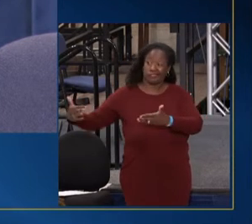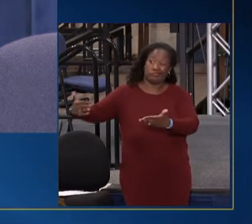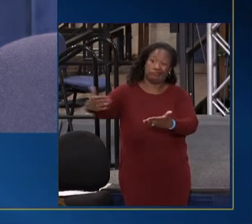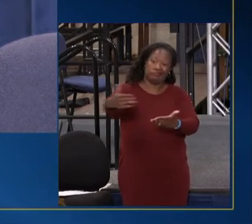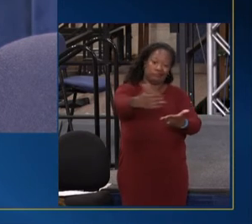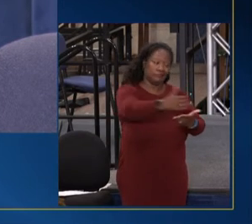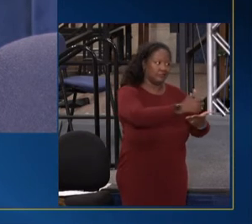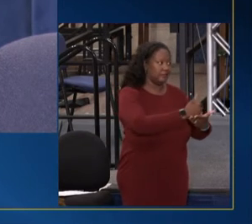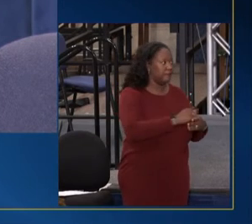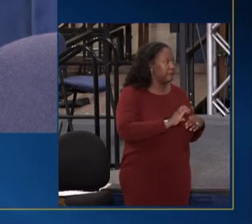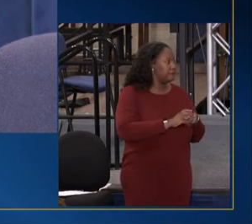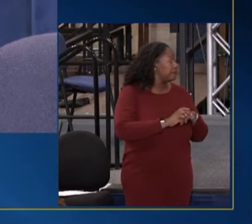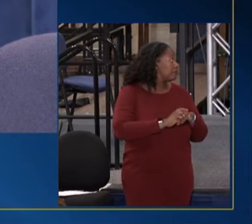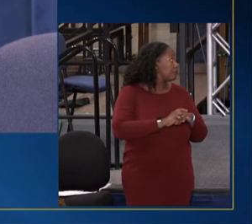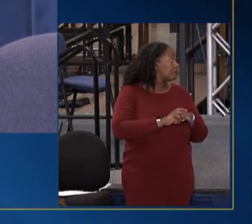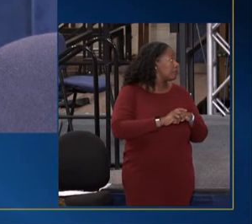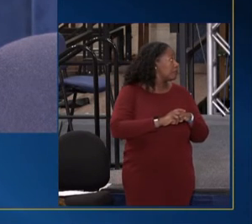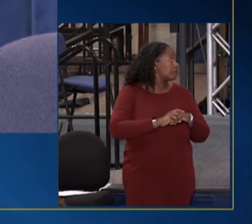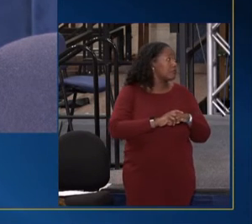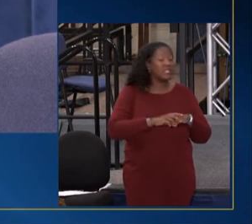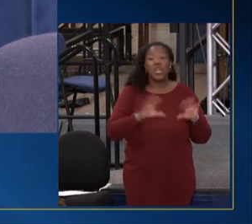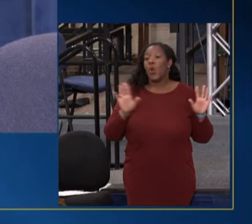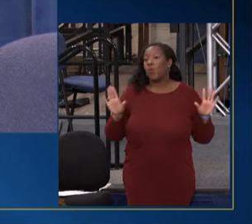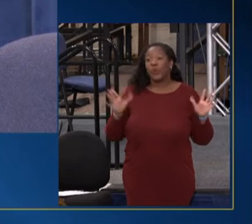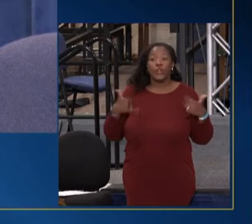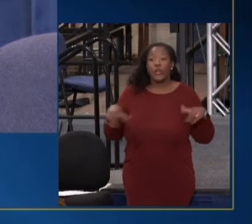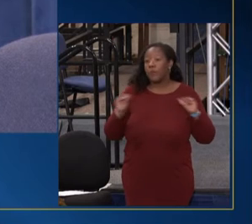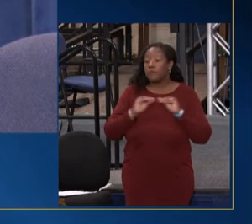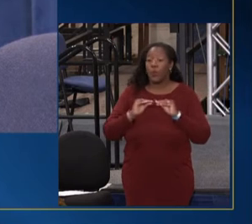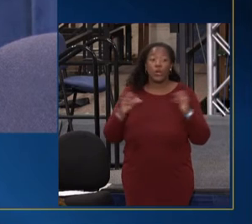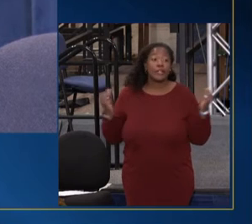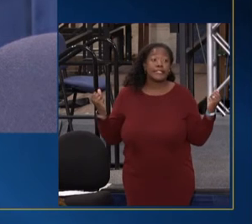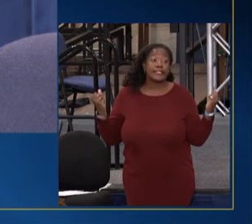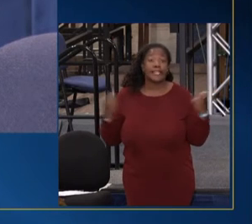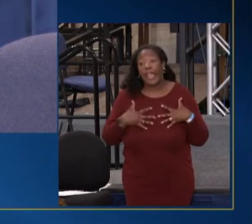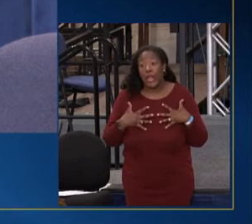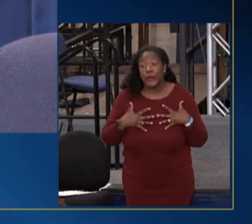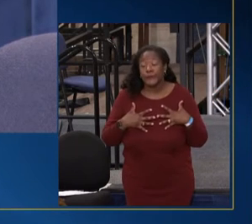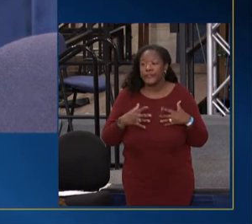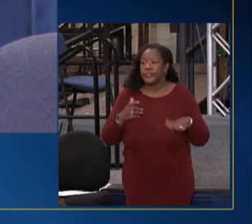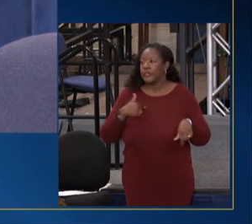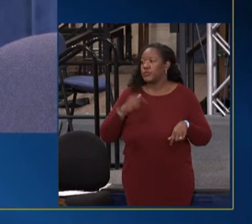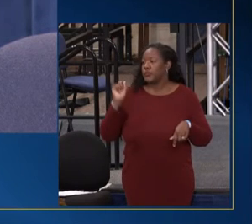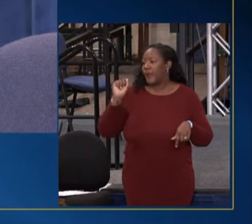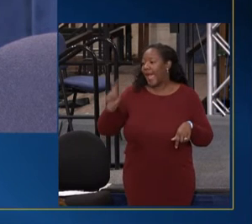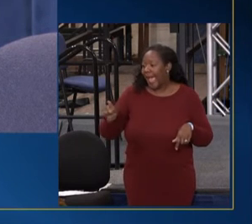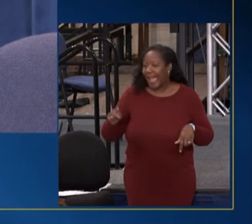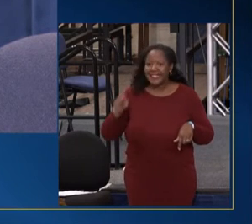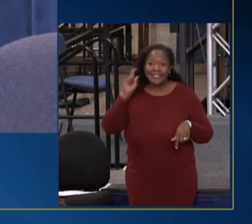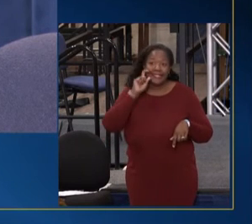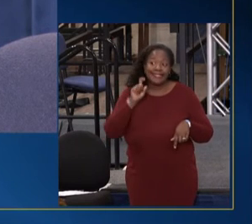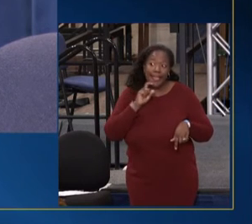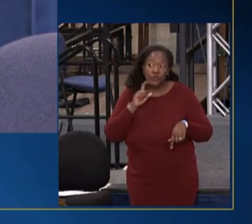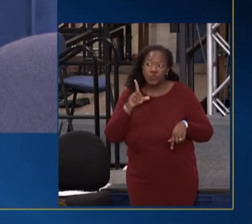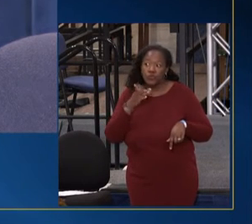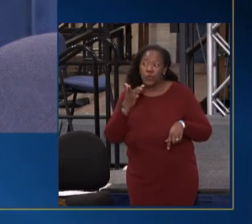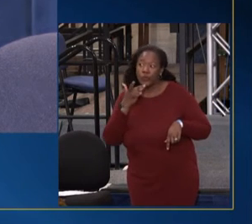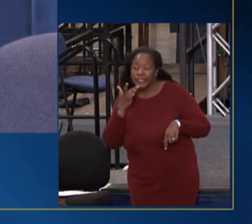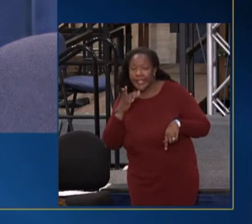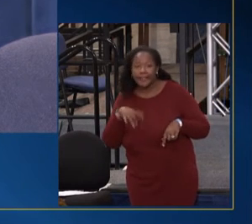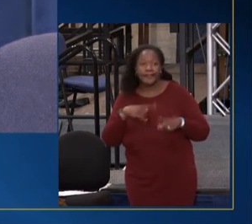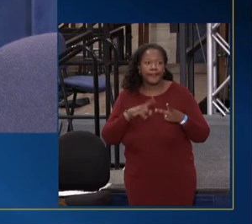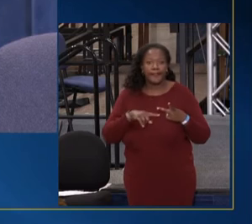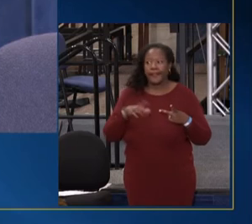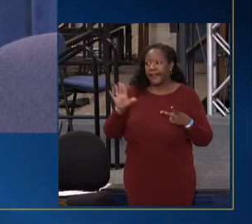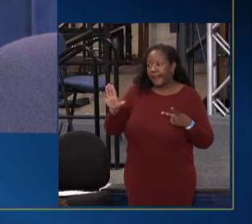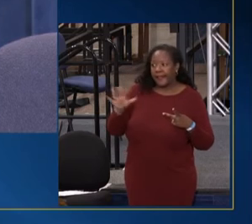And we're no longer going to be what I would call scared to ask the sexual orientation or gender identity questions among the 12 to 18 year